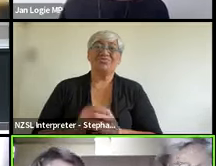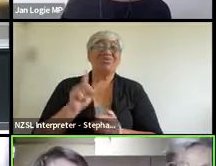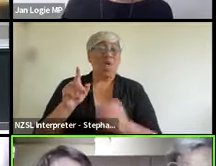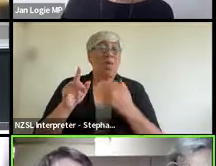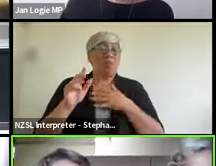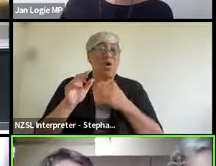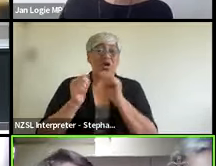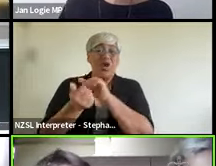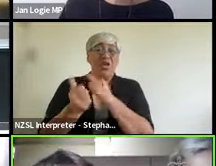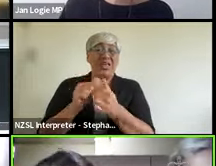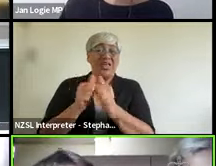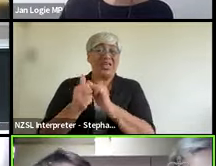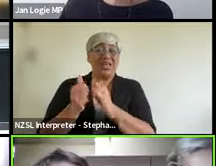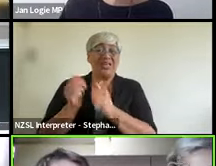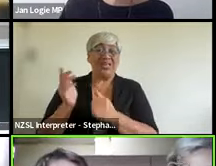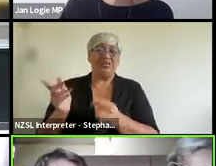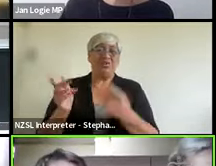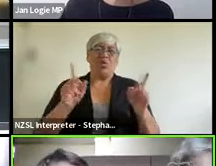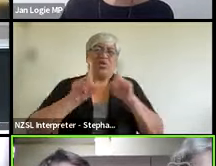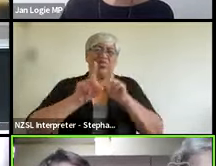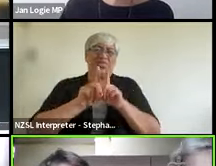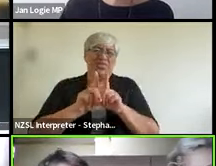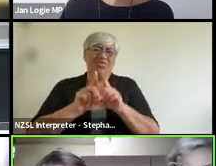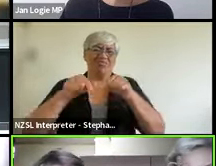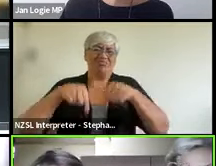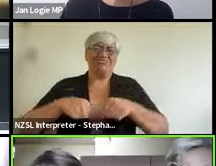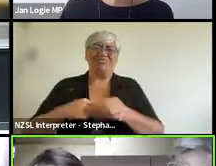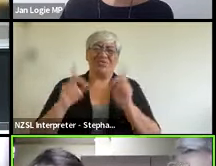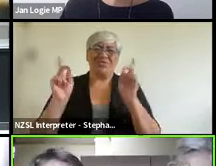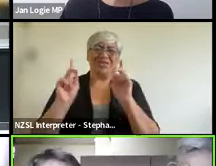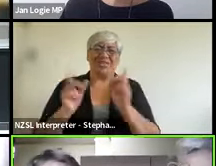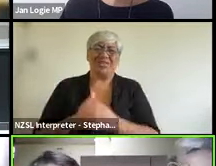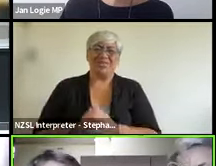Pt1 is here to